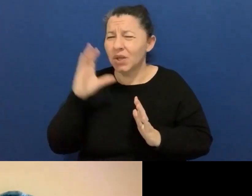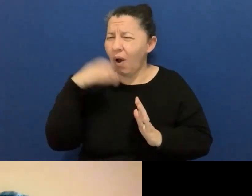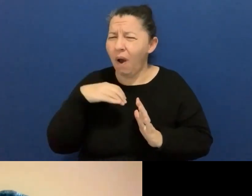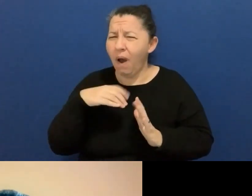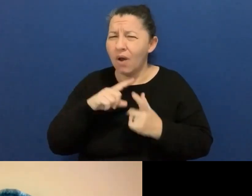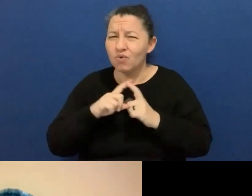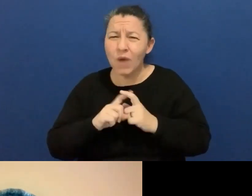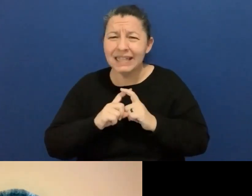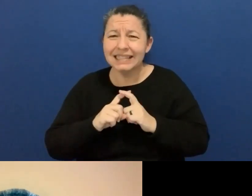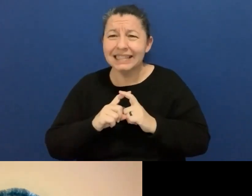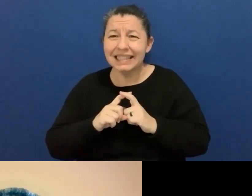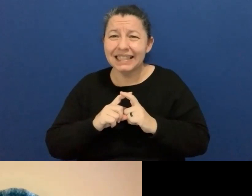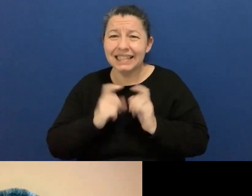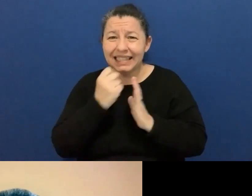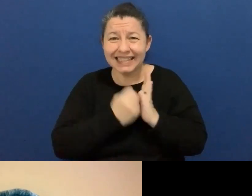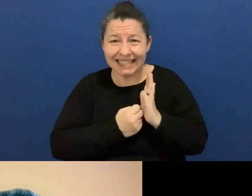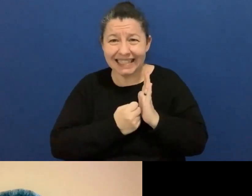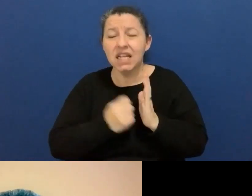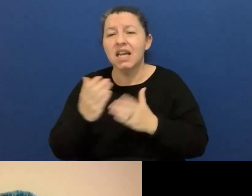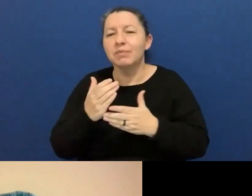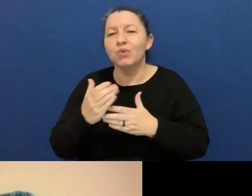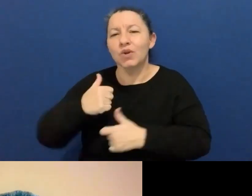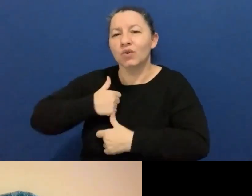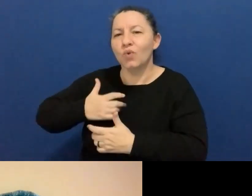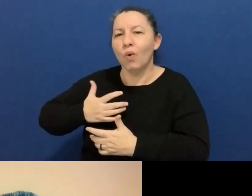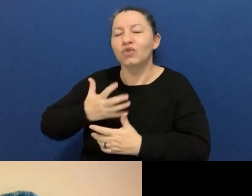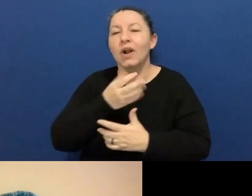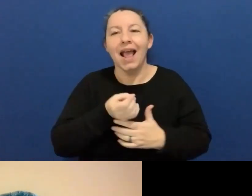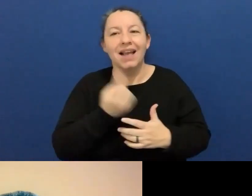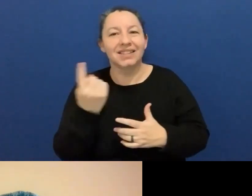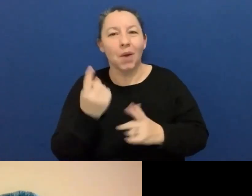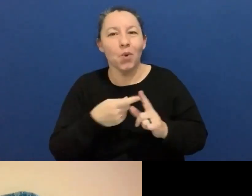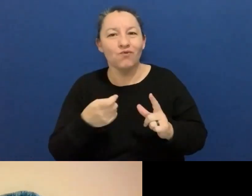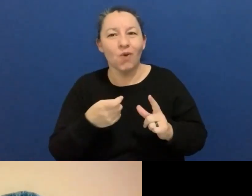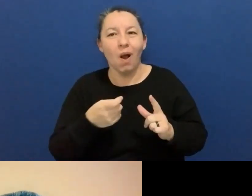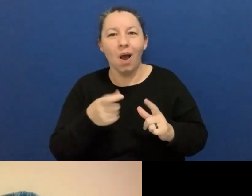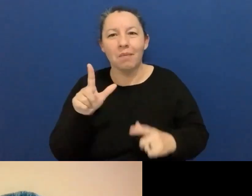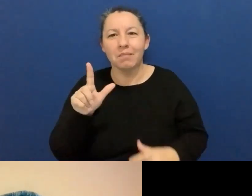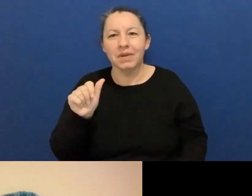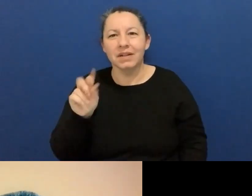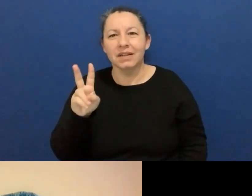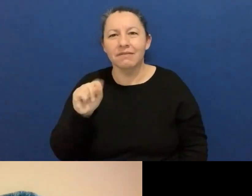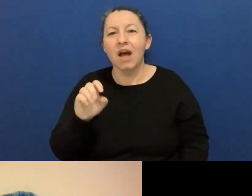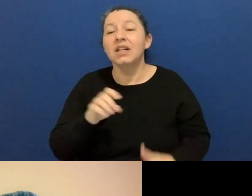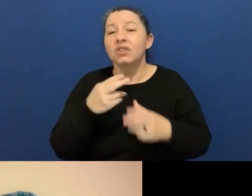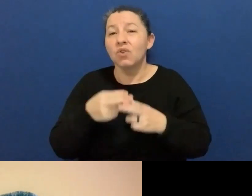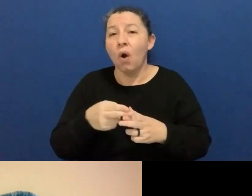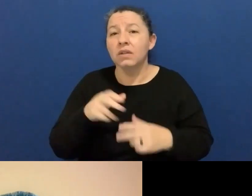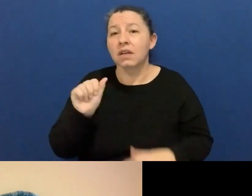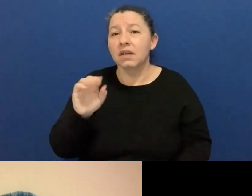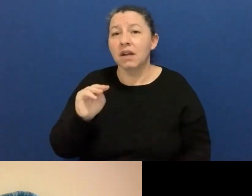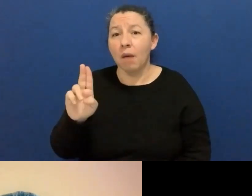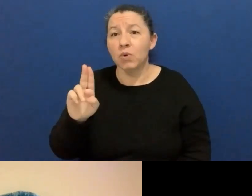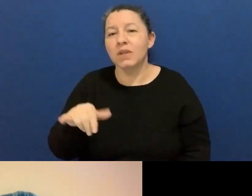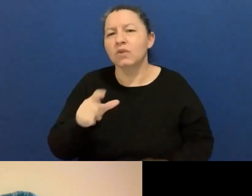between a soldier and somebody from the Levant. He's called an Amu, which is the word for the